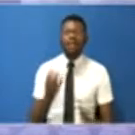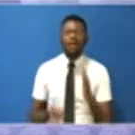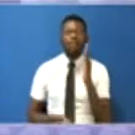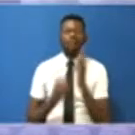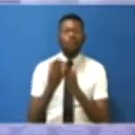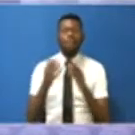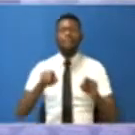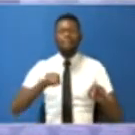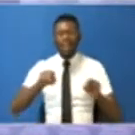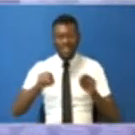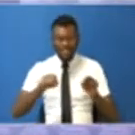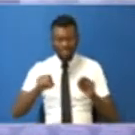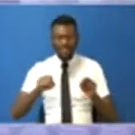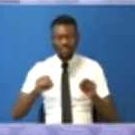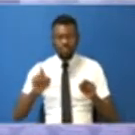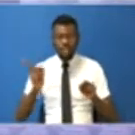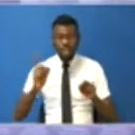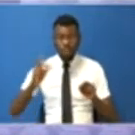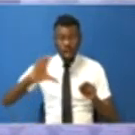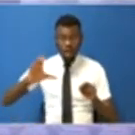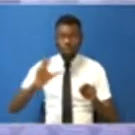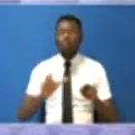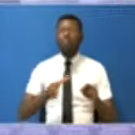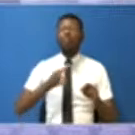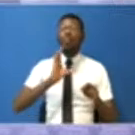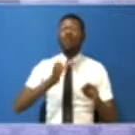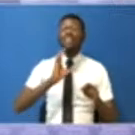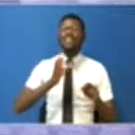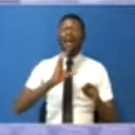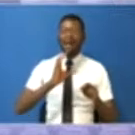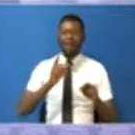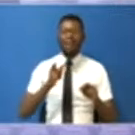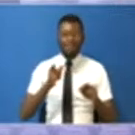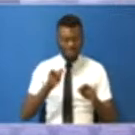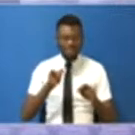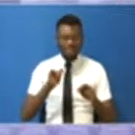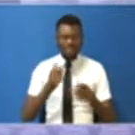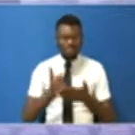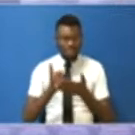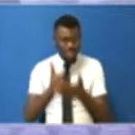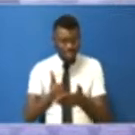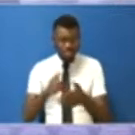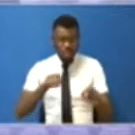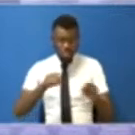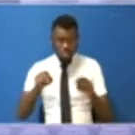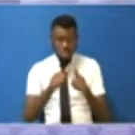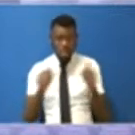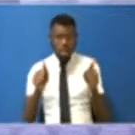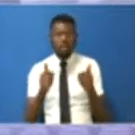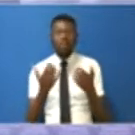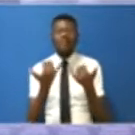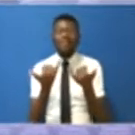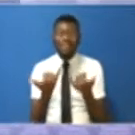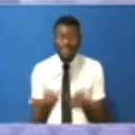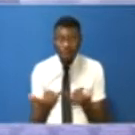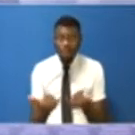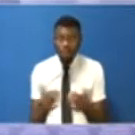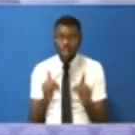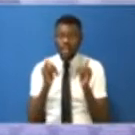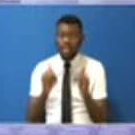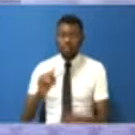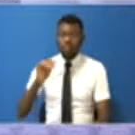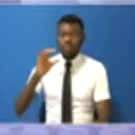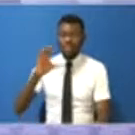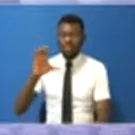management of nairobi city county water the nairobi water and sewer system the new existing chief executive and their